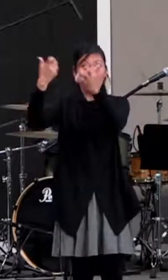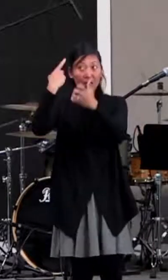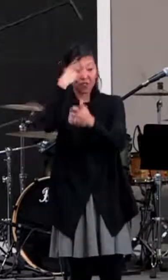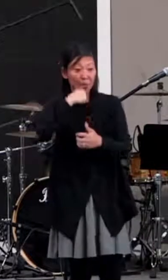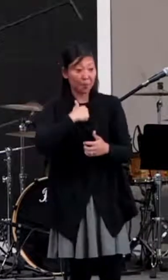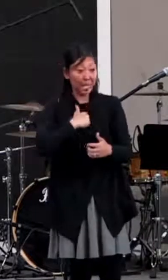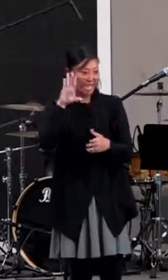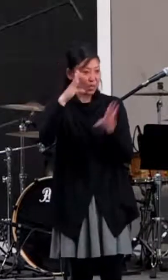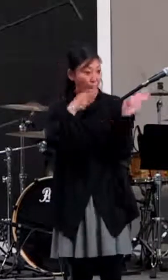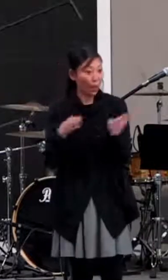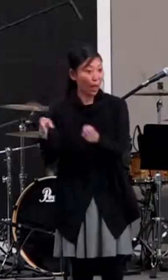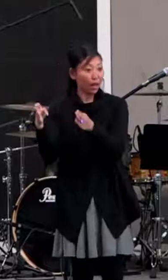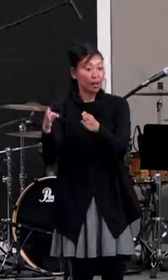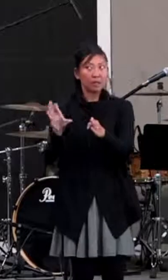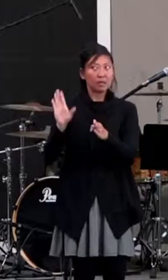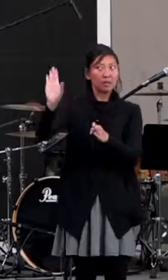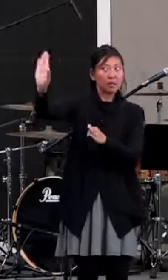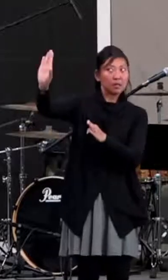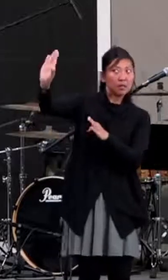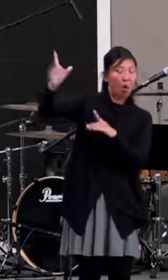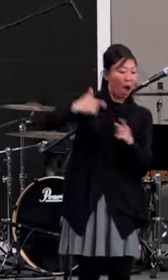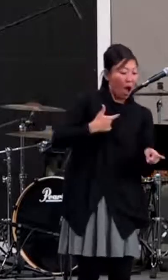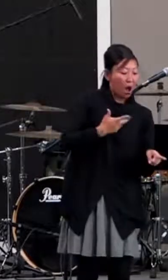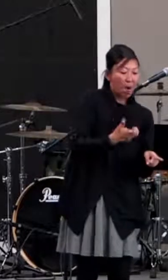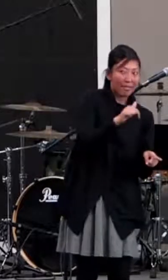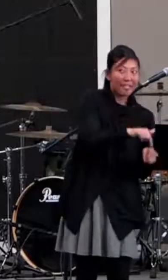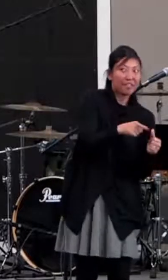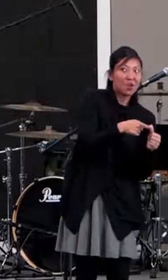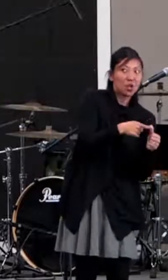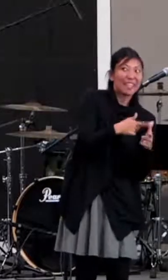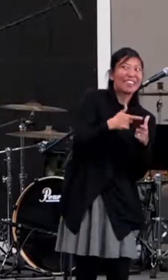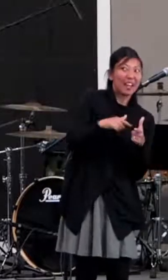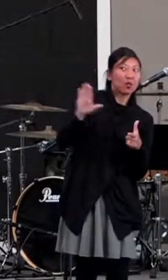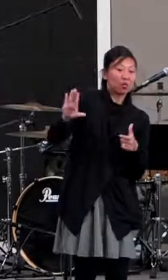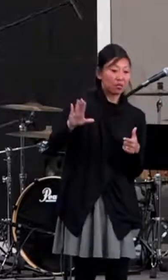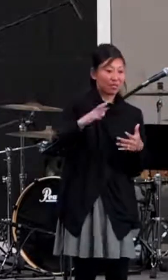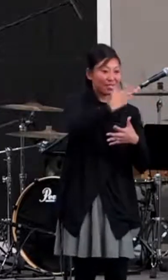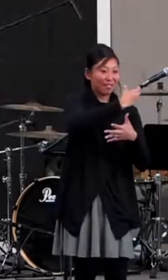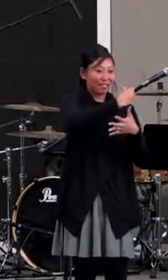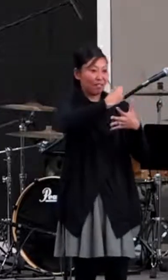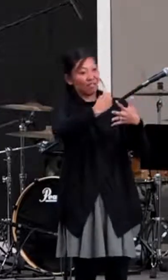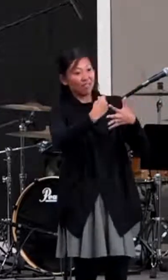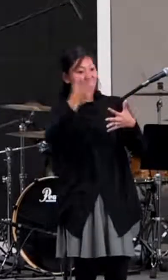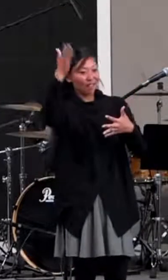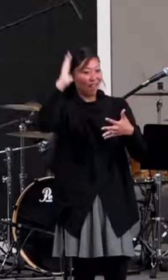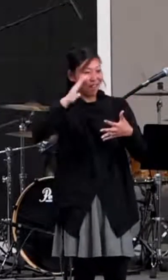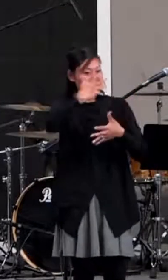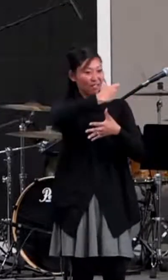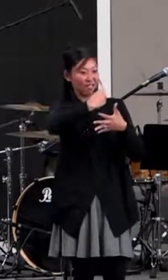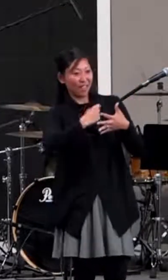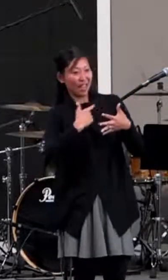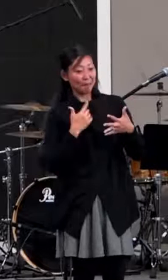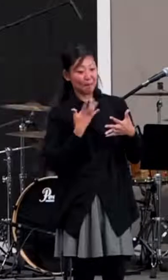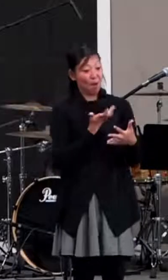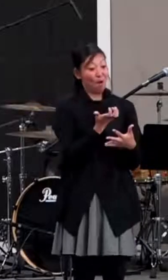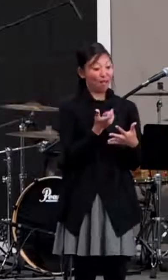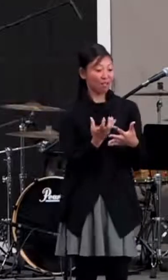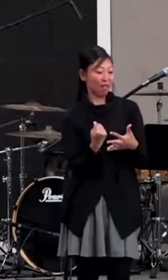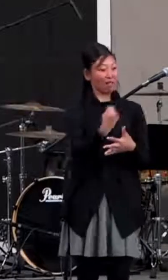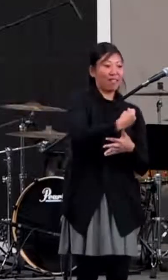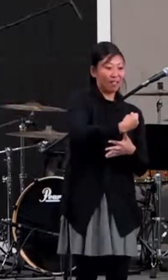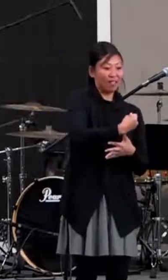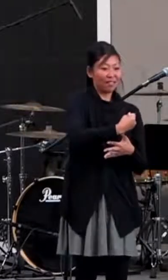God's will is potentially stands in the way of my demand. You ever experienced that? We all have.